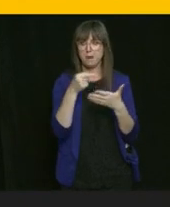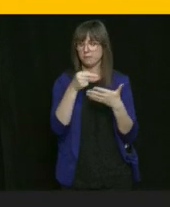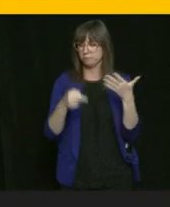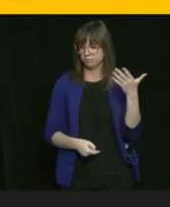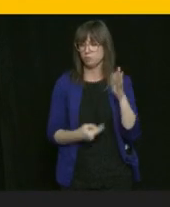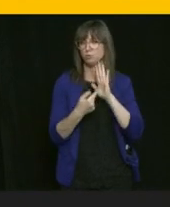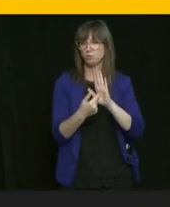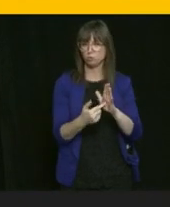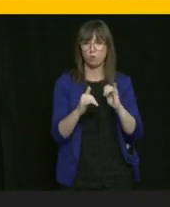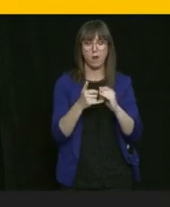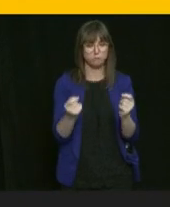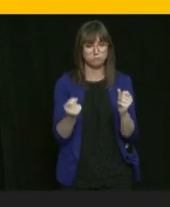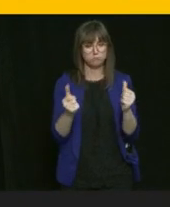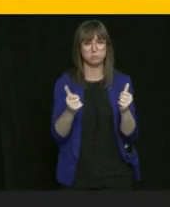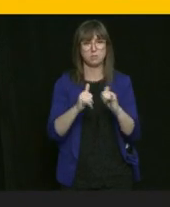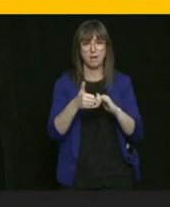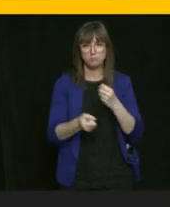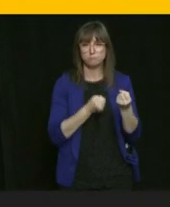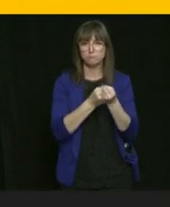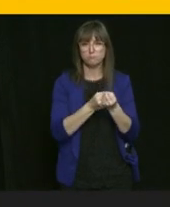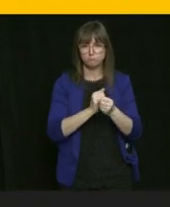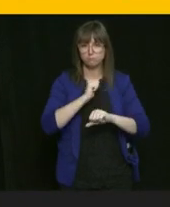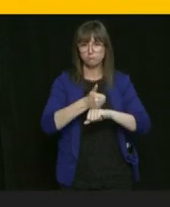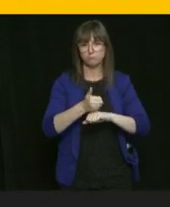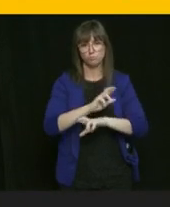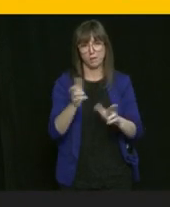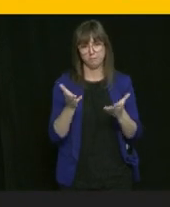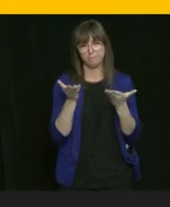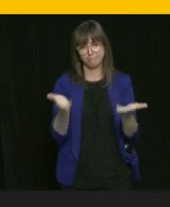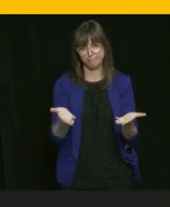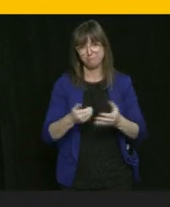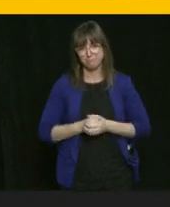real, tangible terms for millions of Canadians.